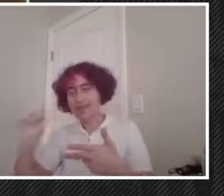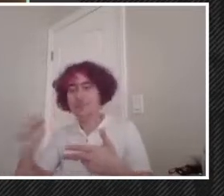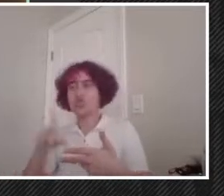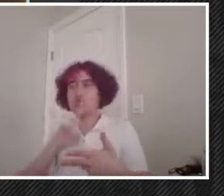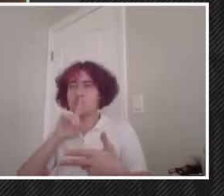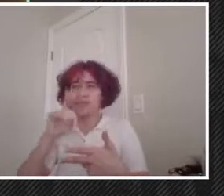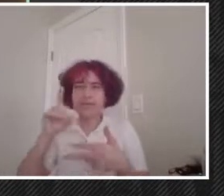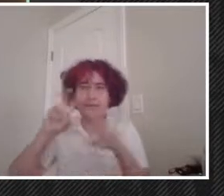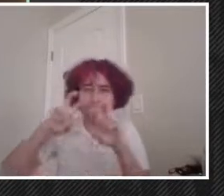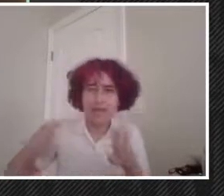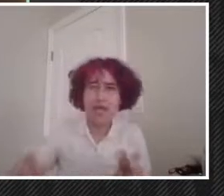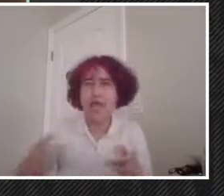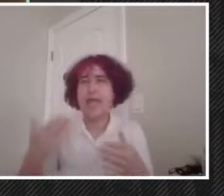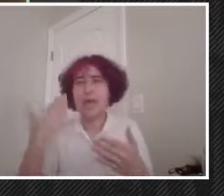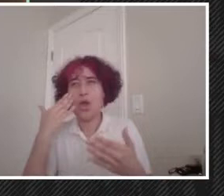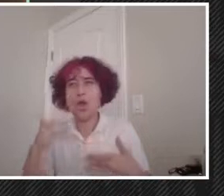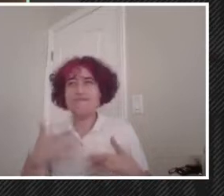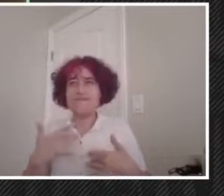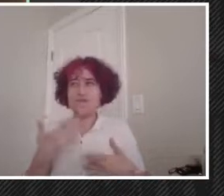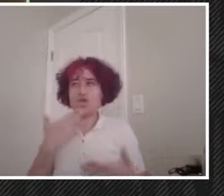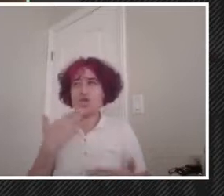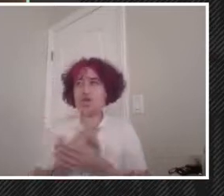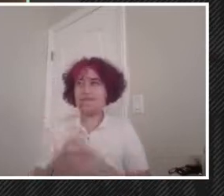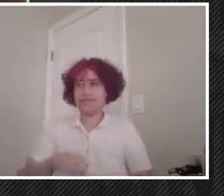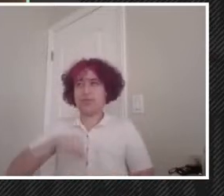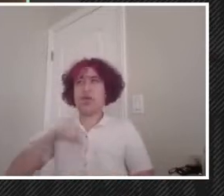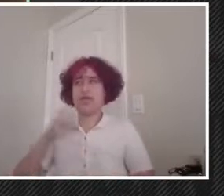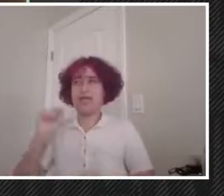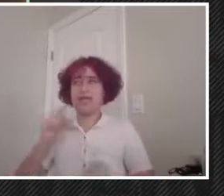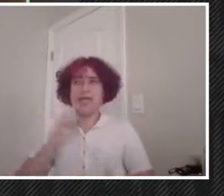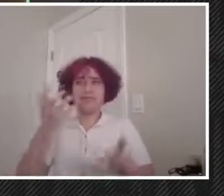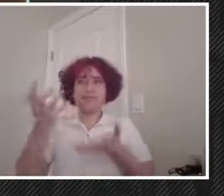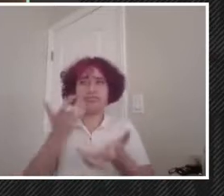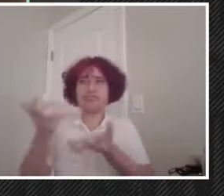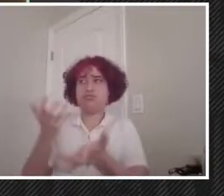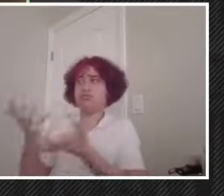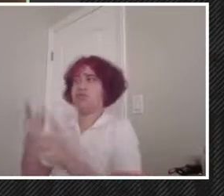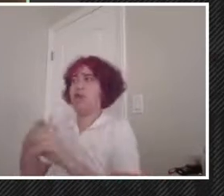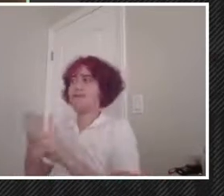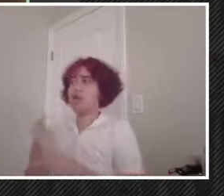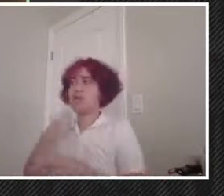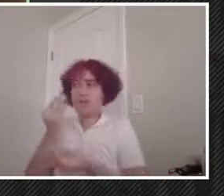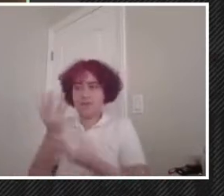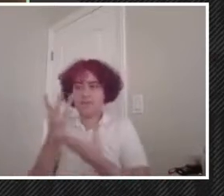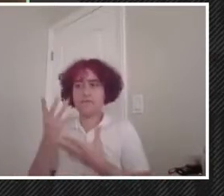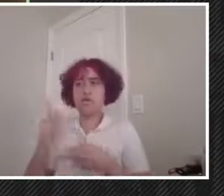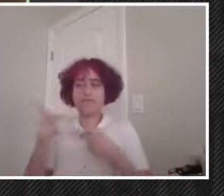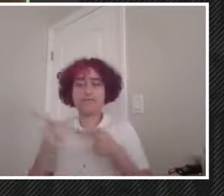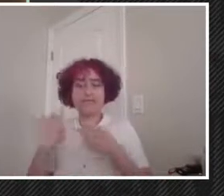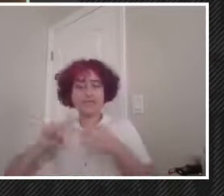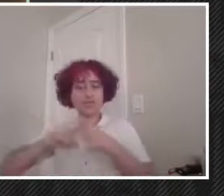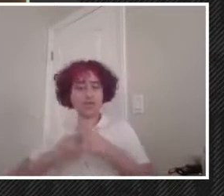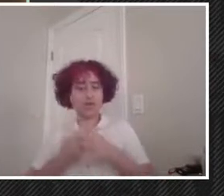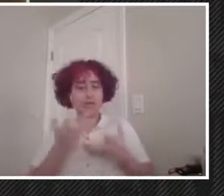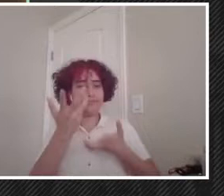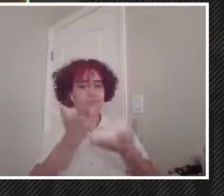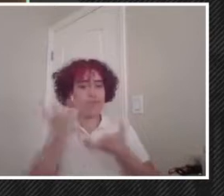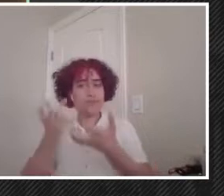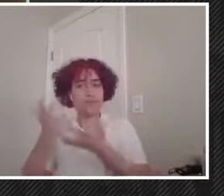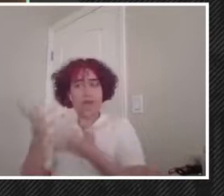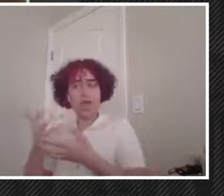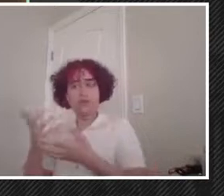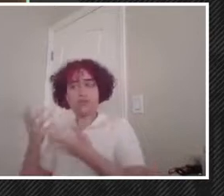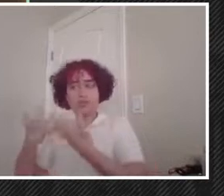it intelligently. And from an informed basis, start to come up with solutions. And I think in the past 4 years, the